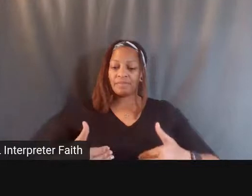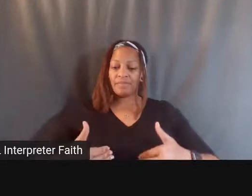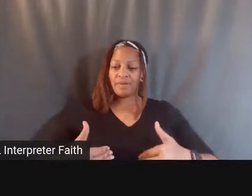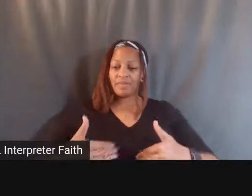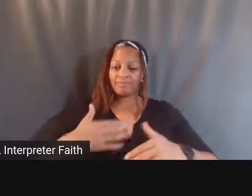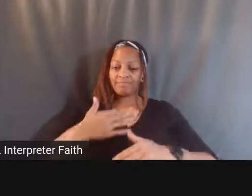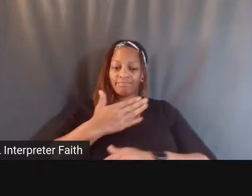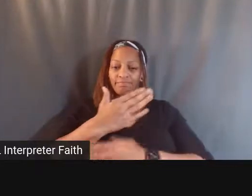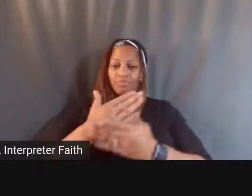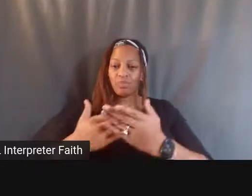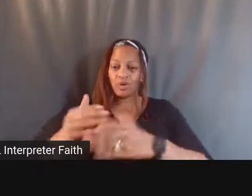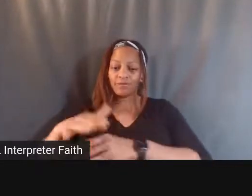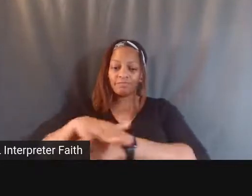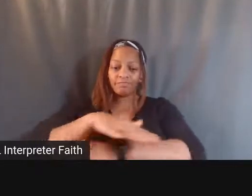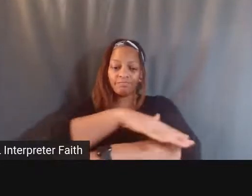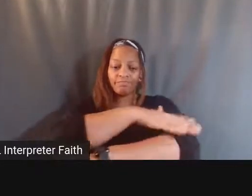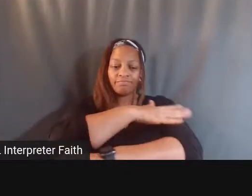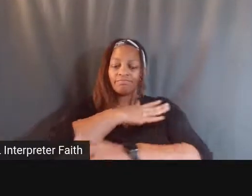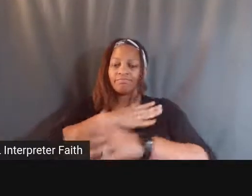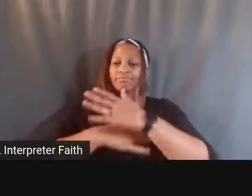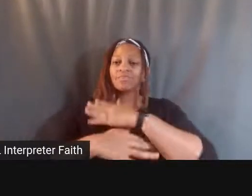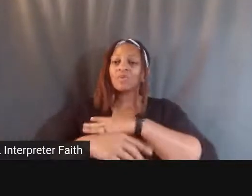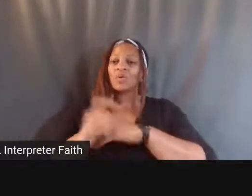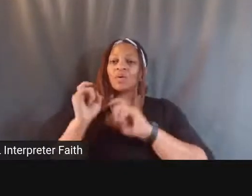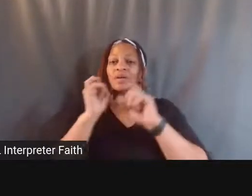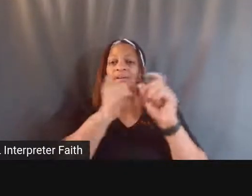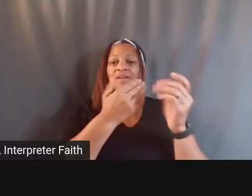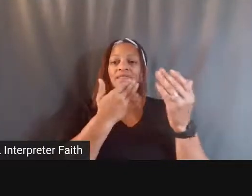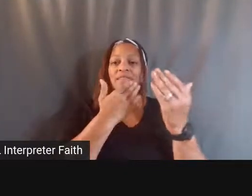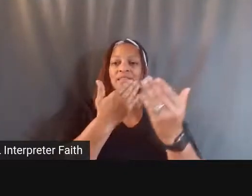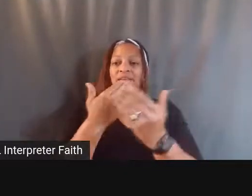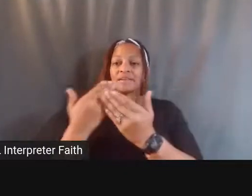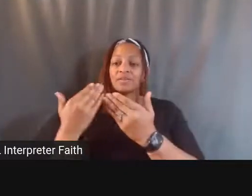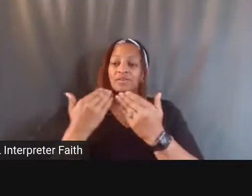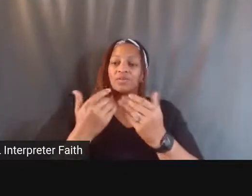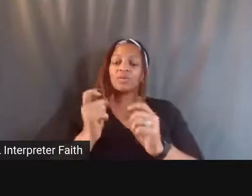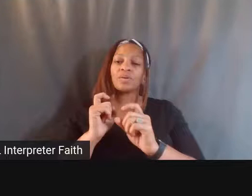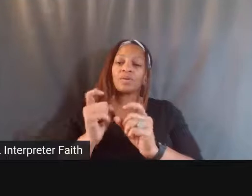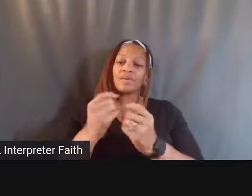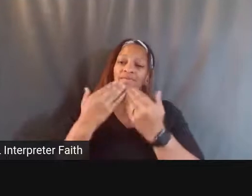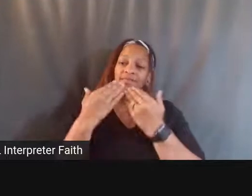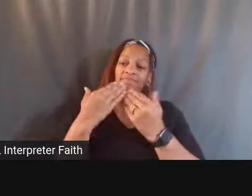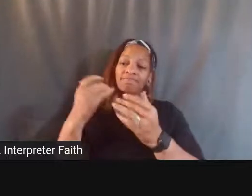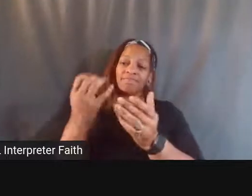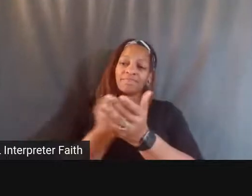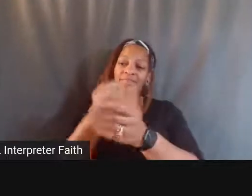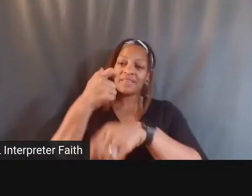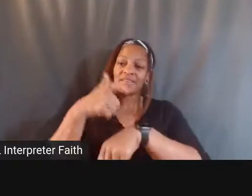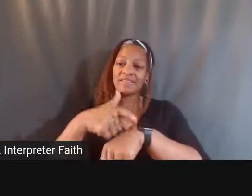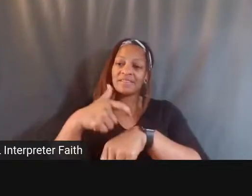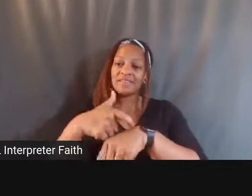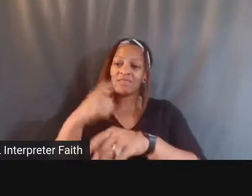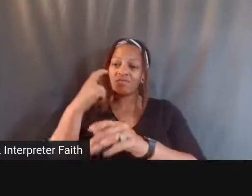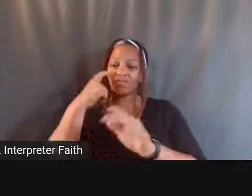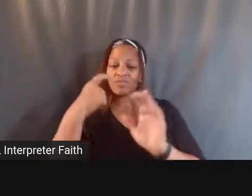And we give gratitude for this. We give gratitude for taking this time to recognize